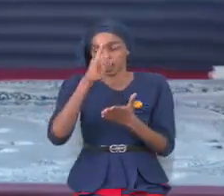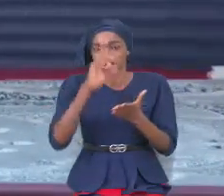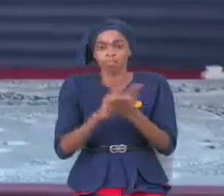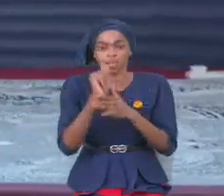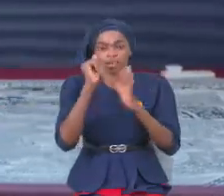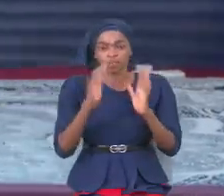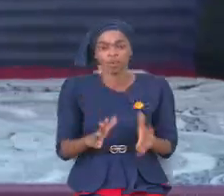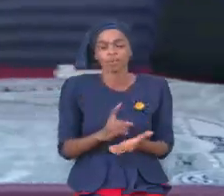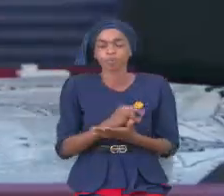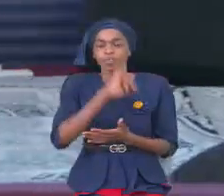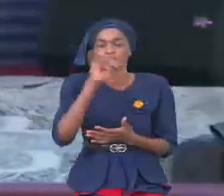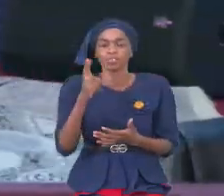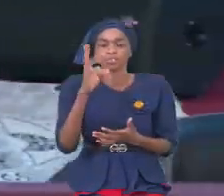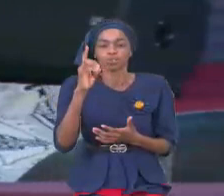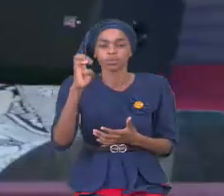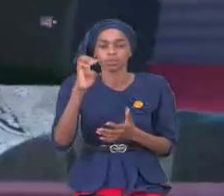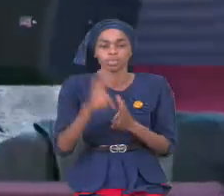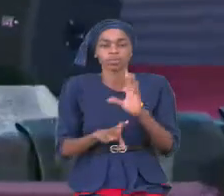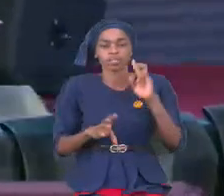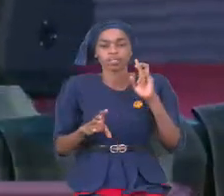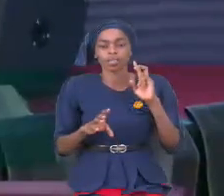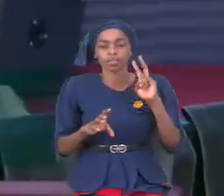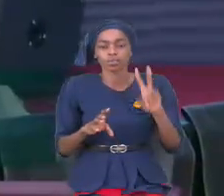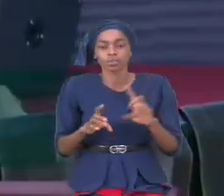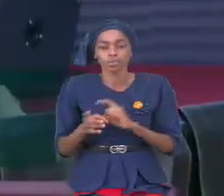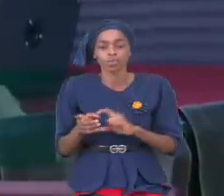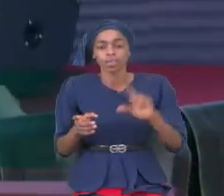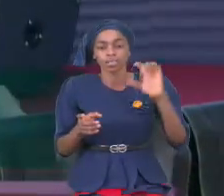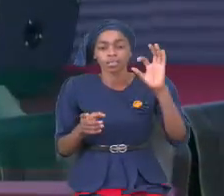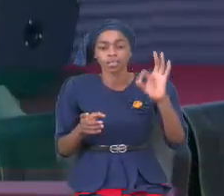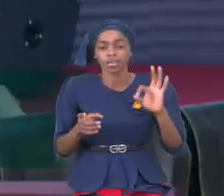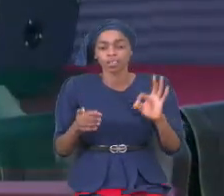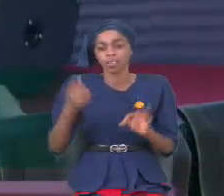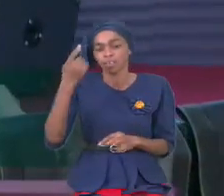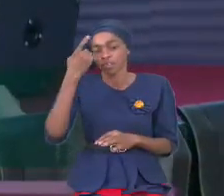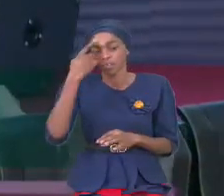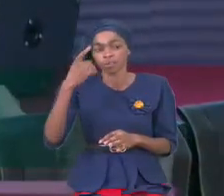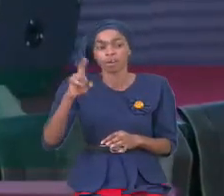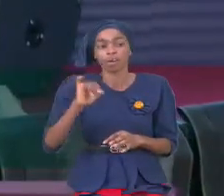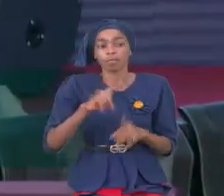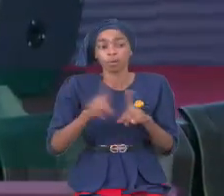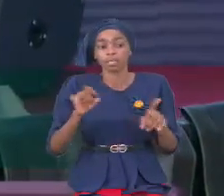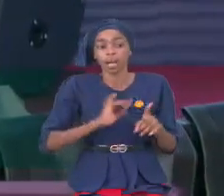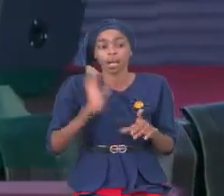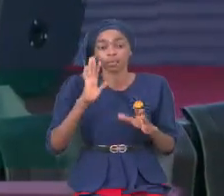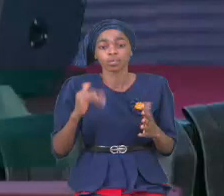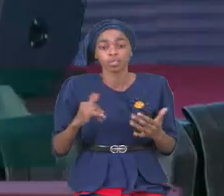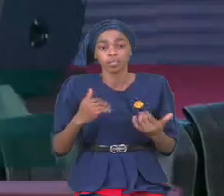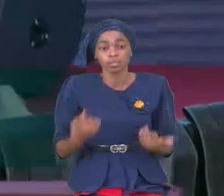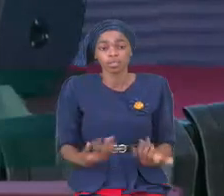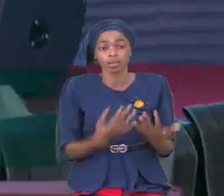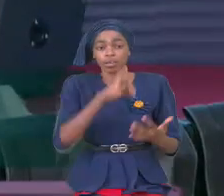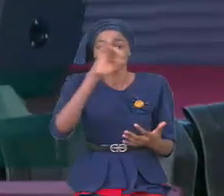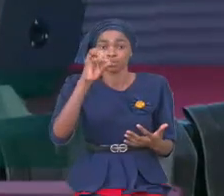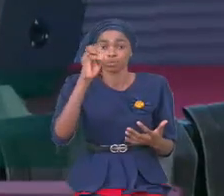9. It says, "But I will sacrifice unto thee with the voice of thanksgiving." I'm